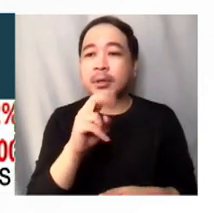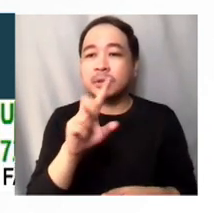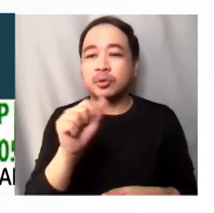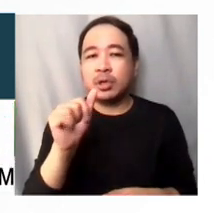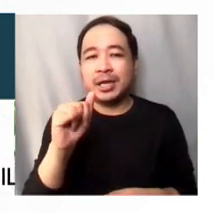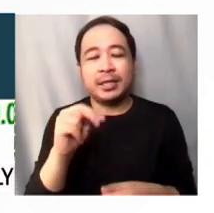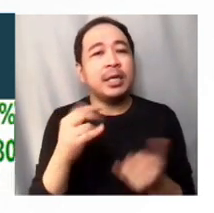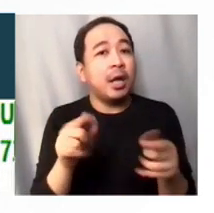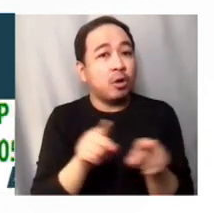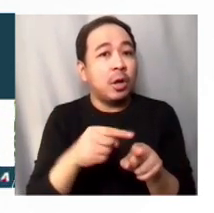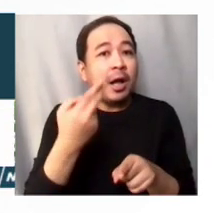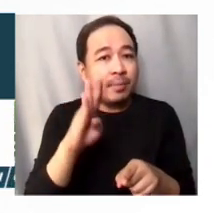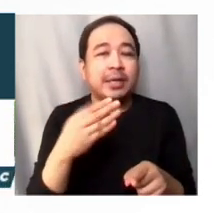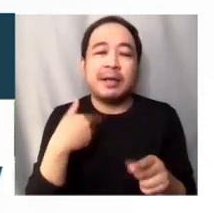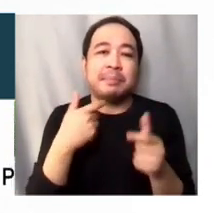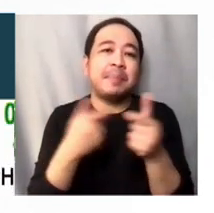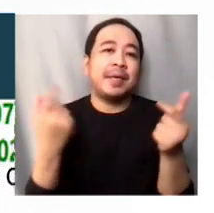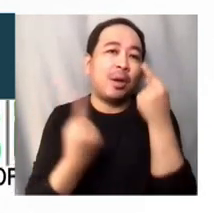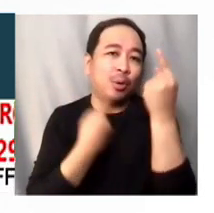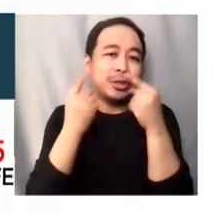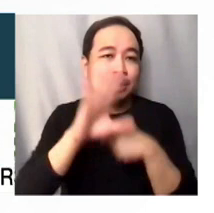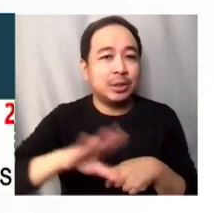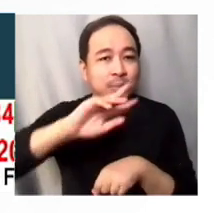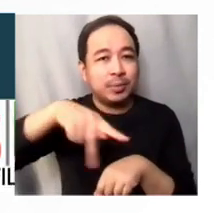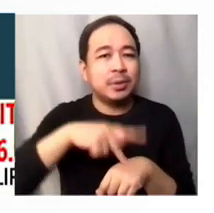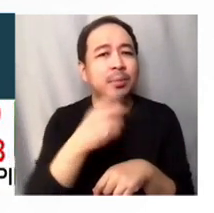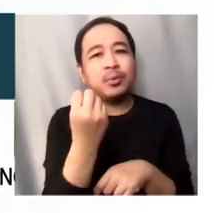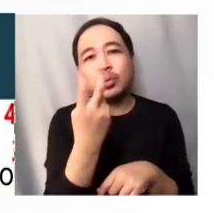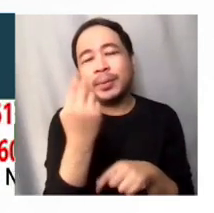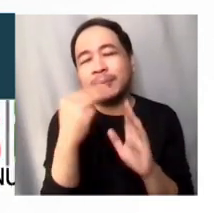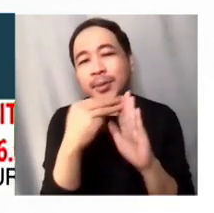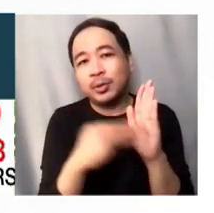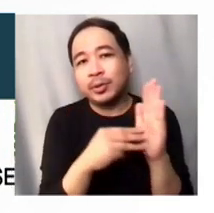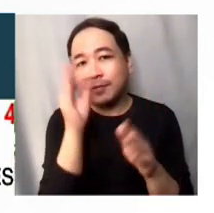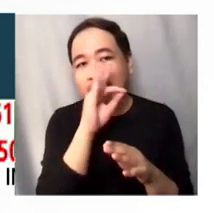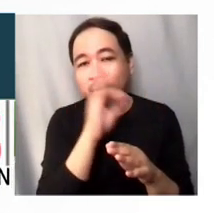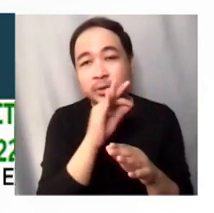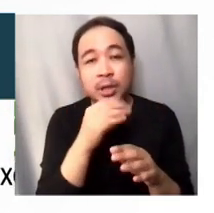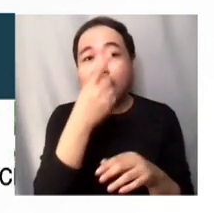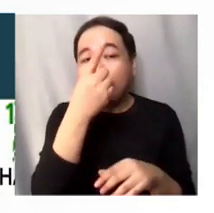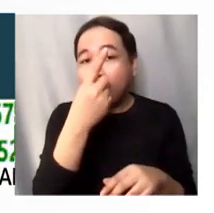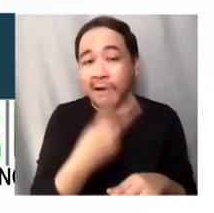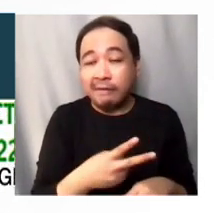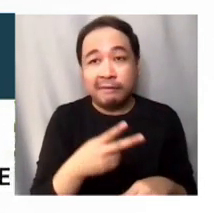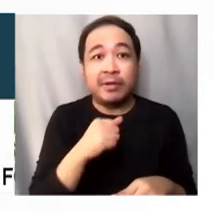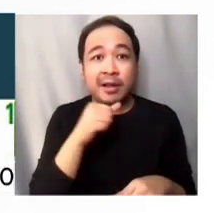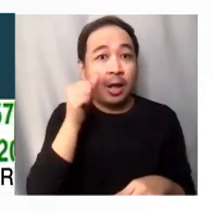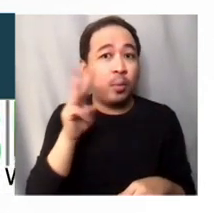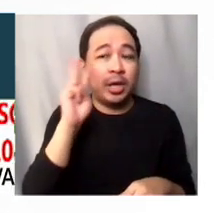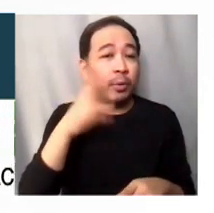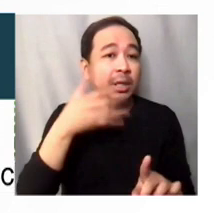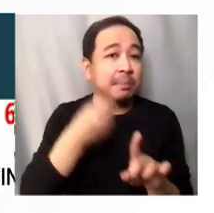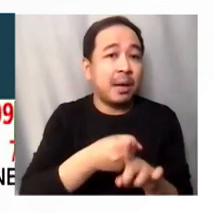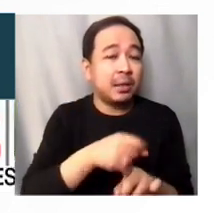problem globally and in the country. Of 12 million Filipinos, half are unaware of the implications of hypertension and